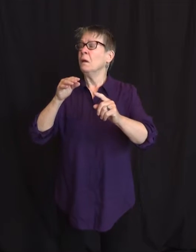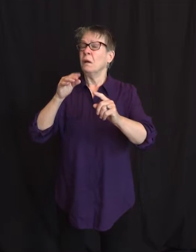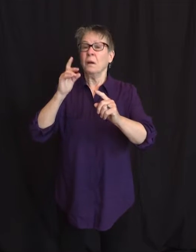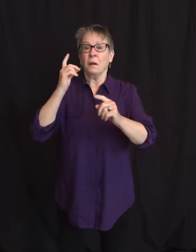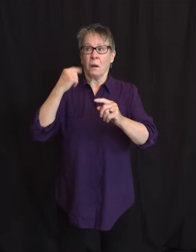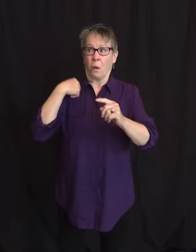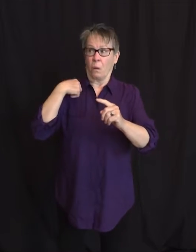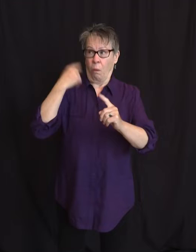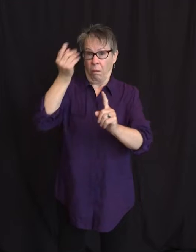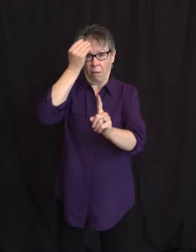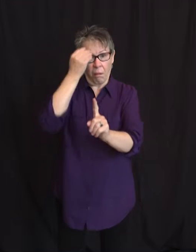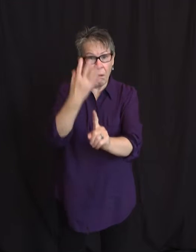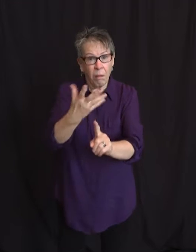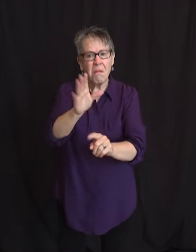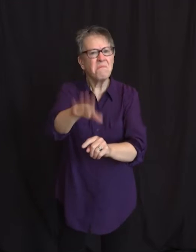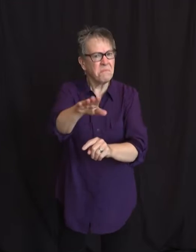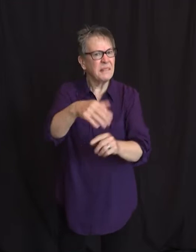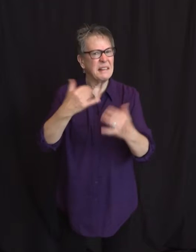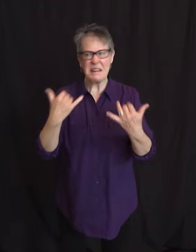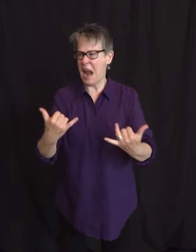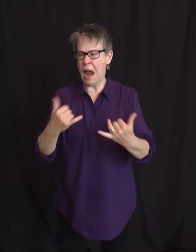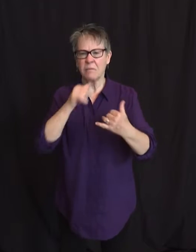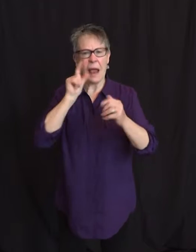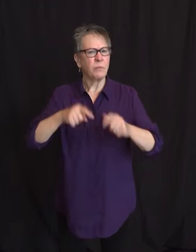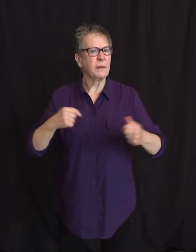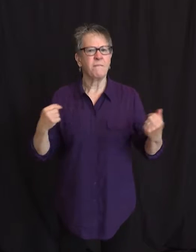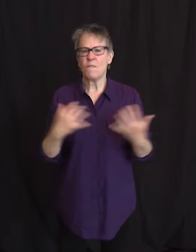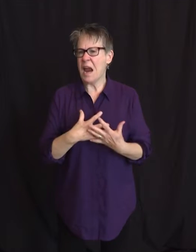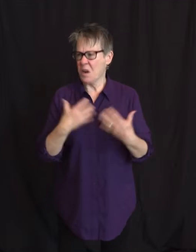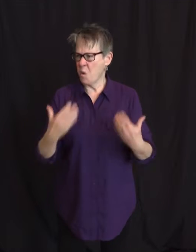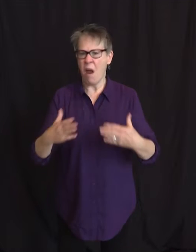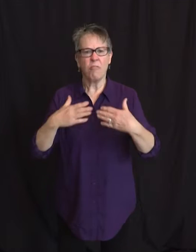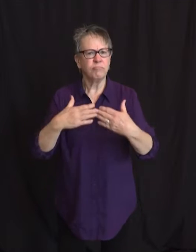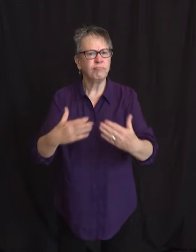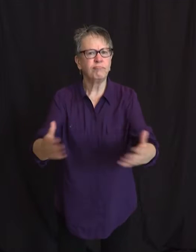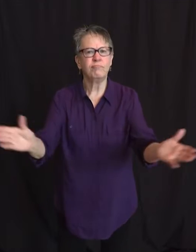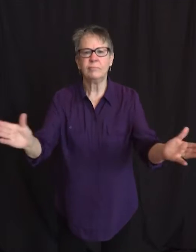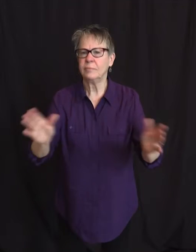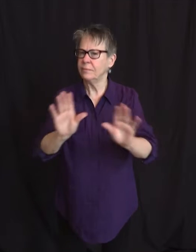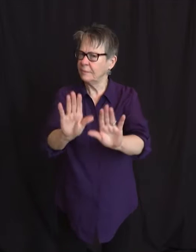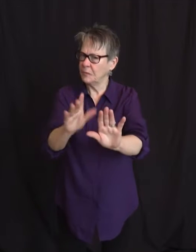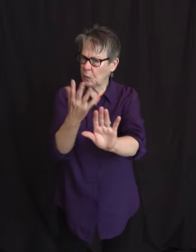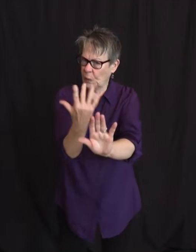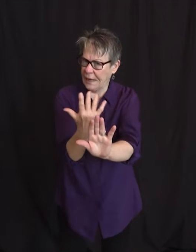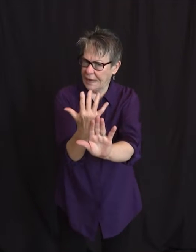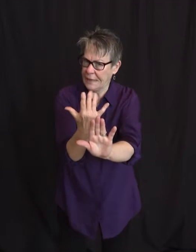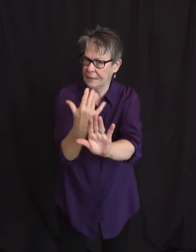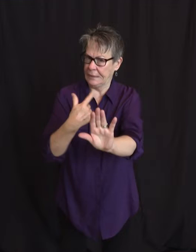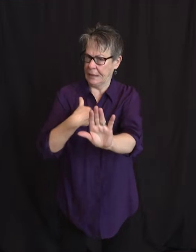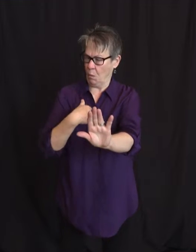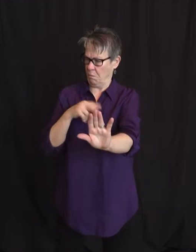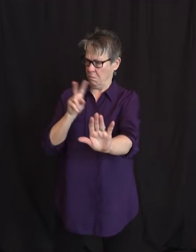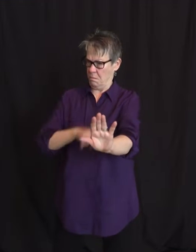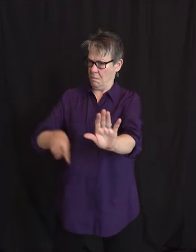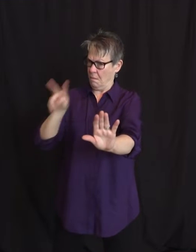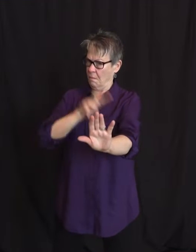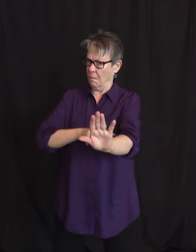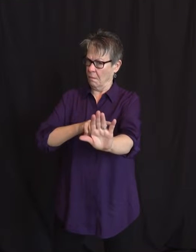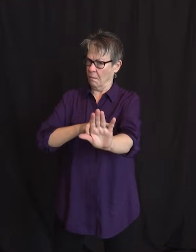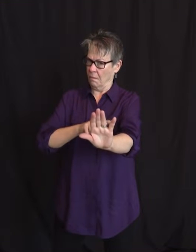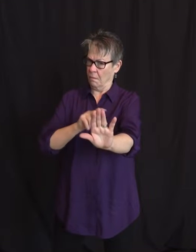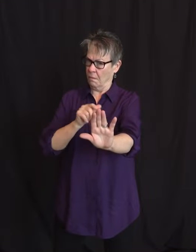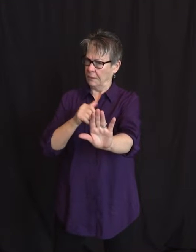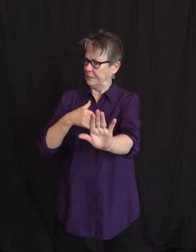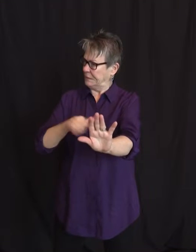plan that will needlessly fail. As we travel this road, we will ensure that not just most of us